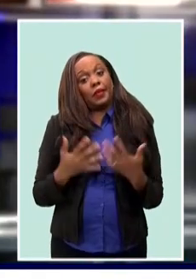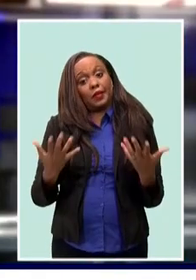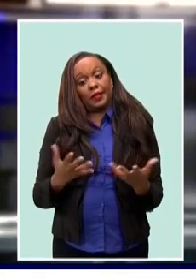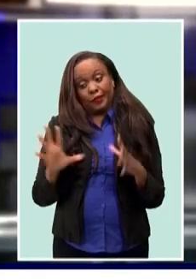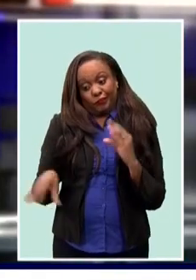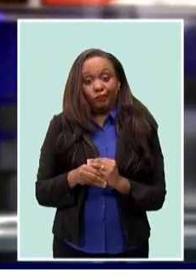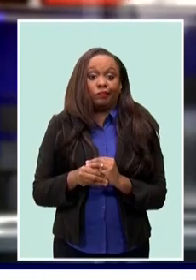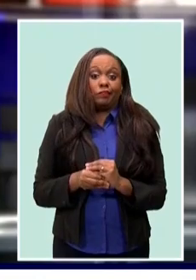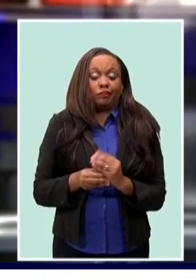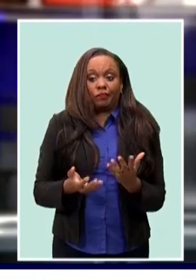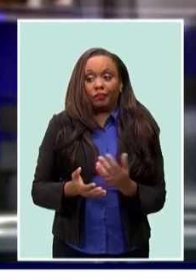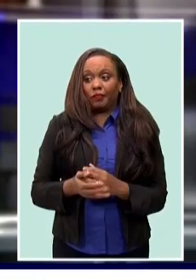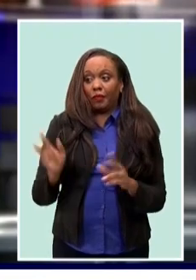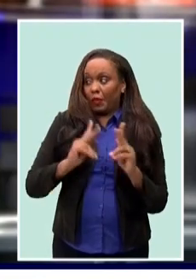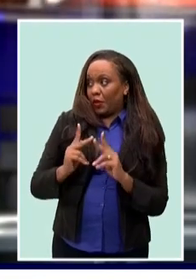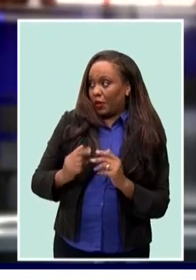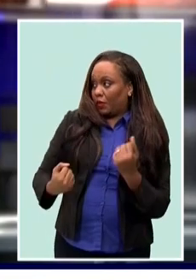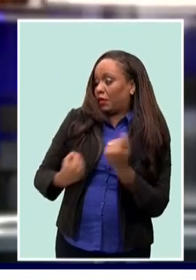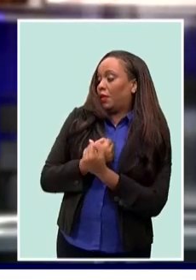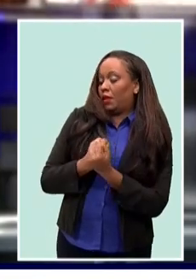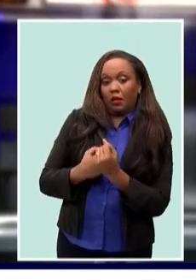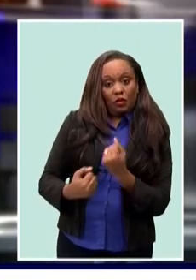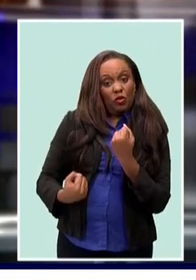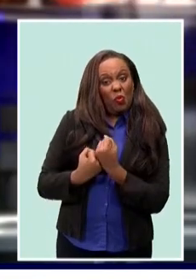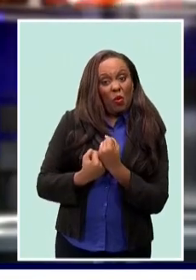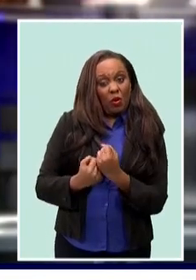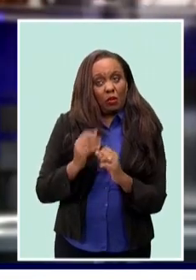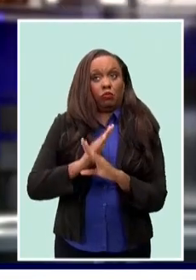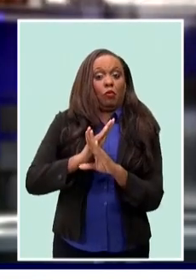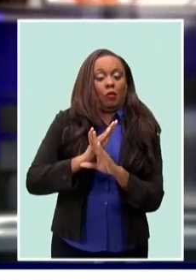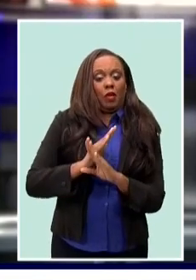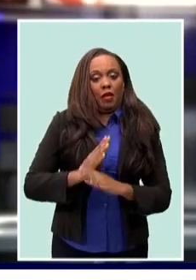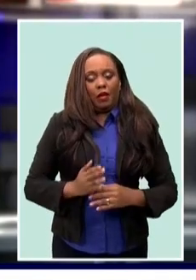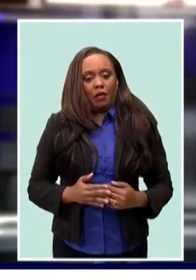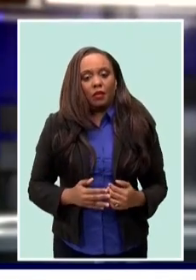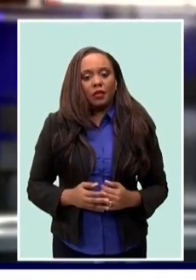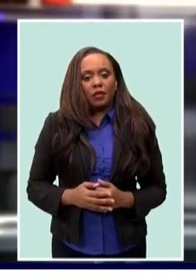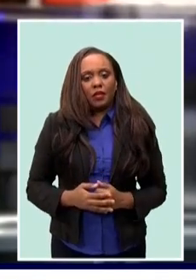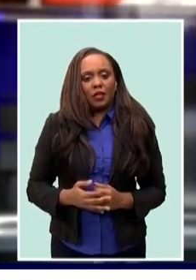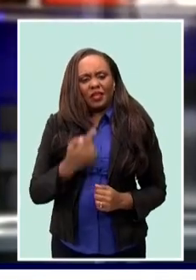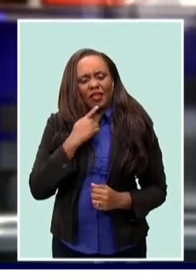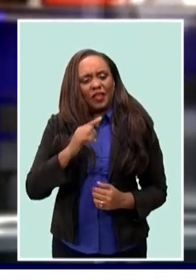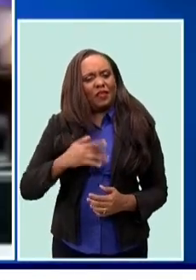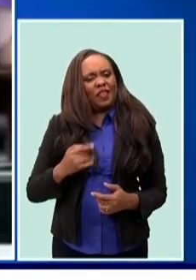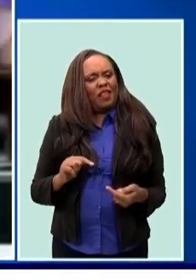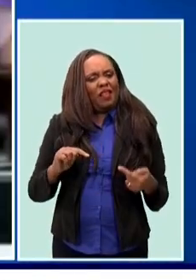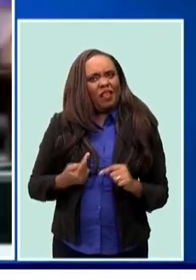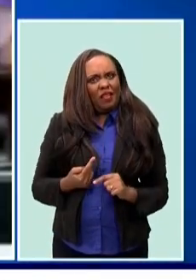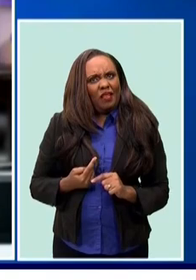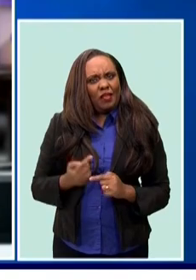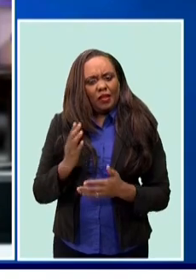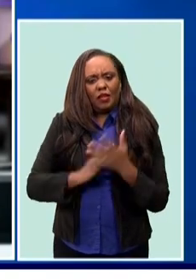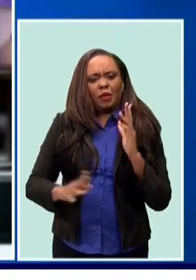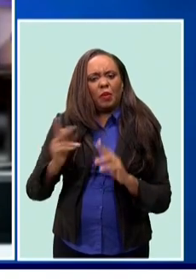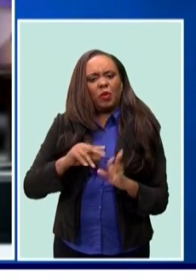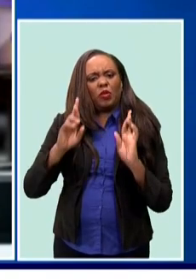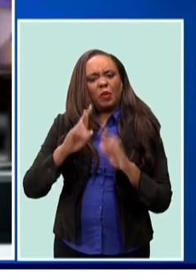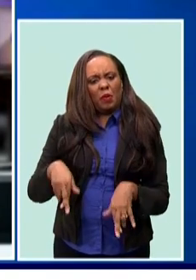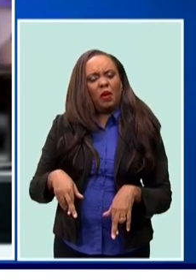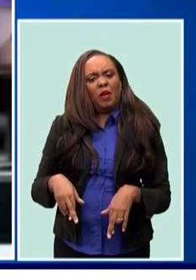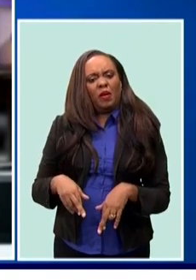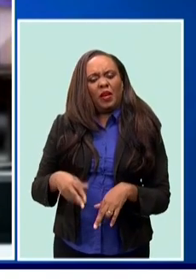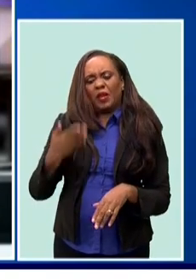it up, Lisa. People are defending their hometowns and basically expressing that they are hurt, that this is the way their communities are